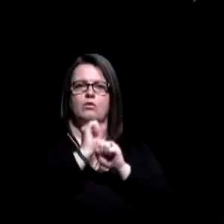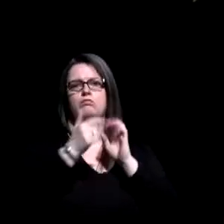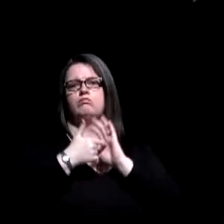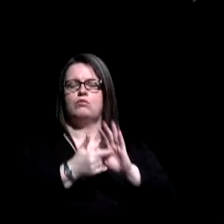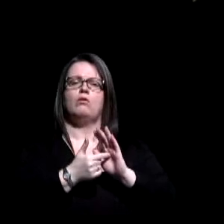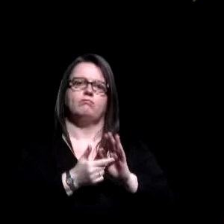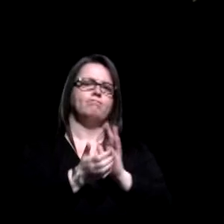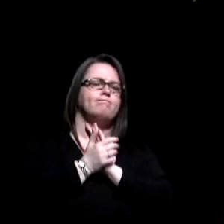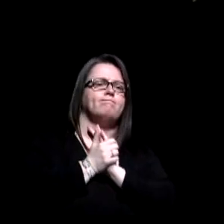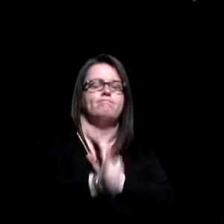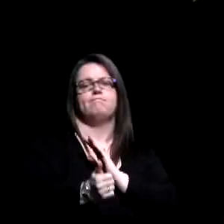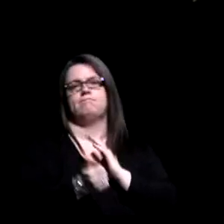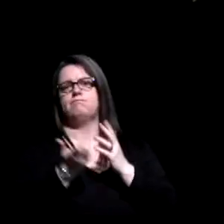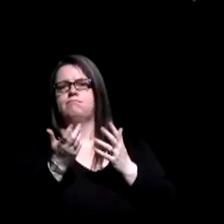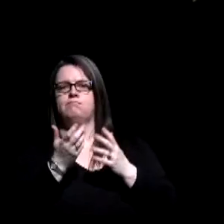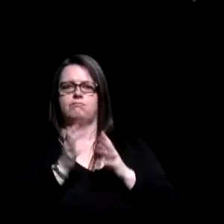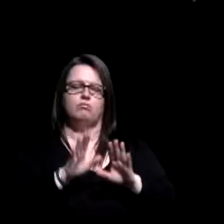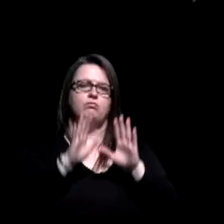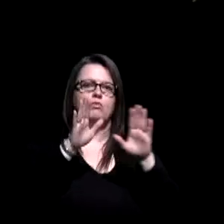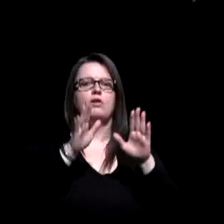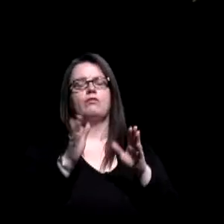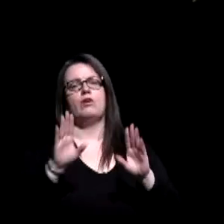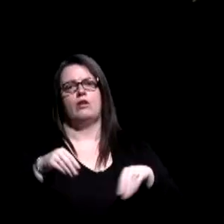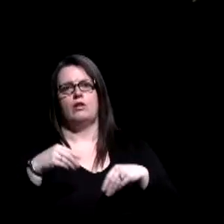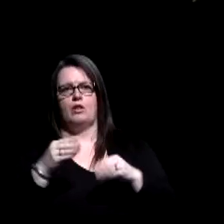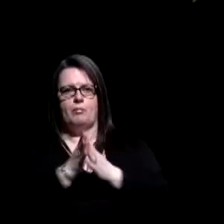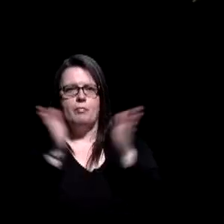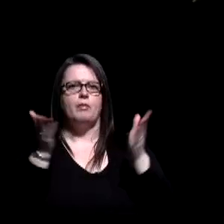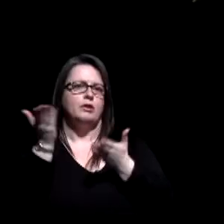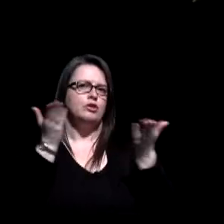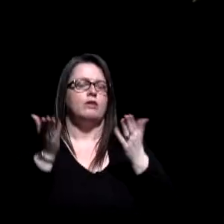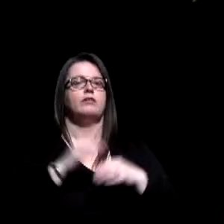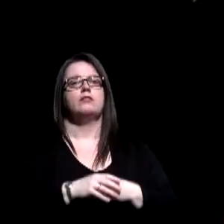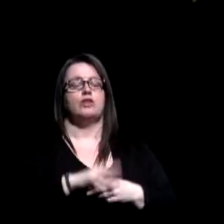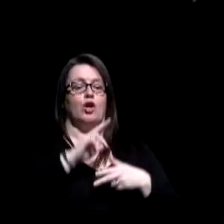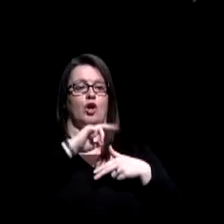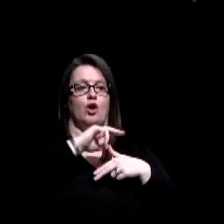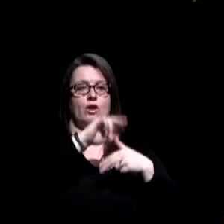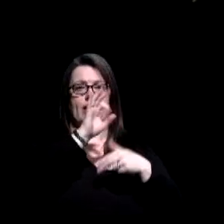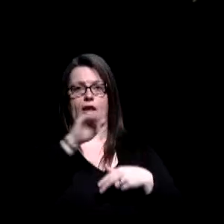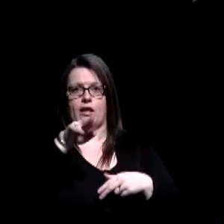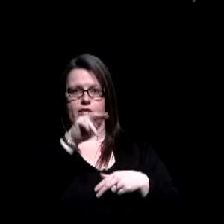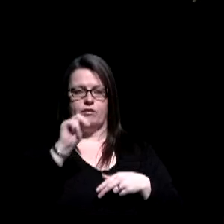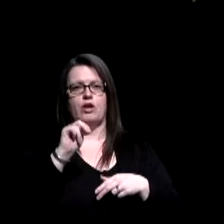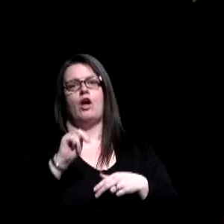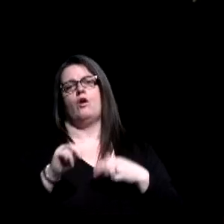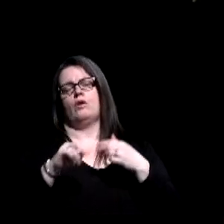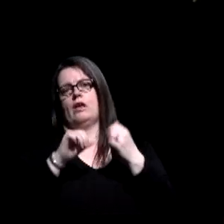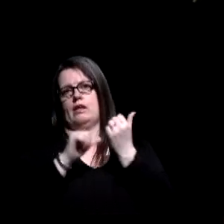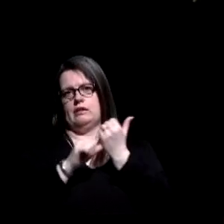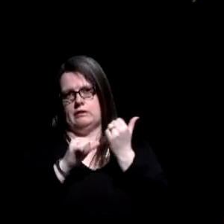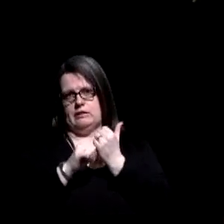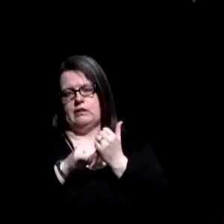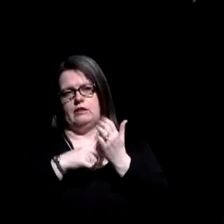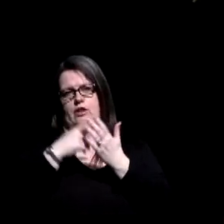public service, the Hurricane Fiona Financial Assistance Program Leadership Team.